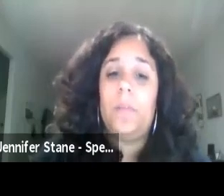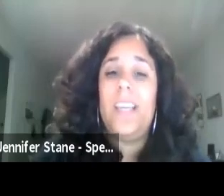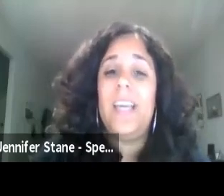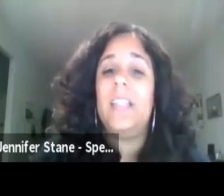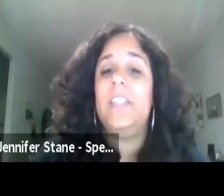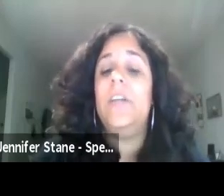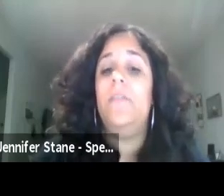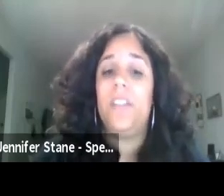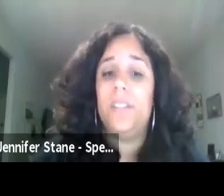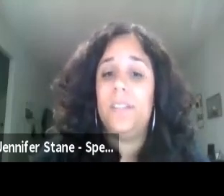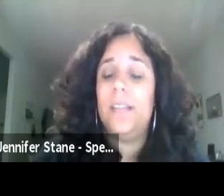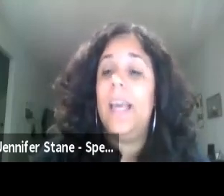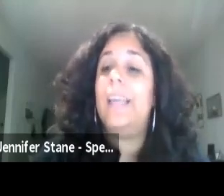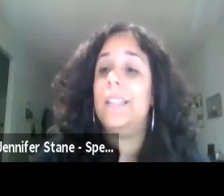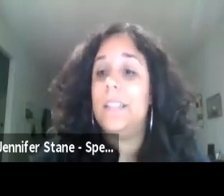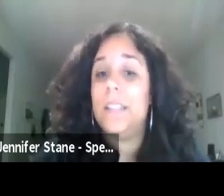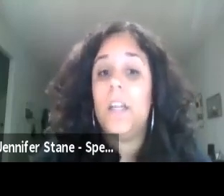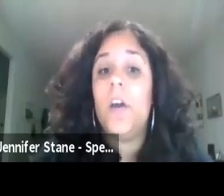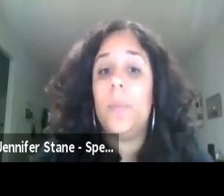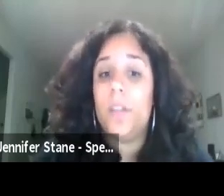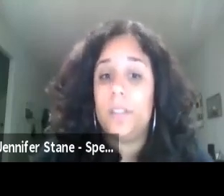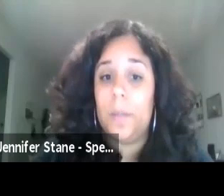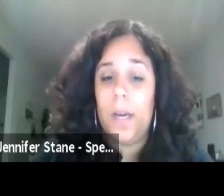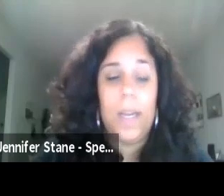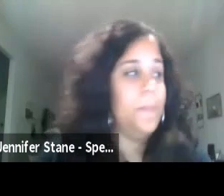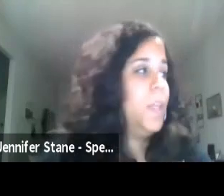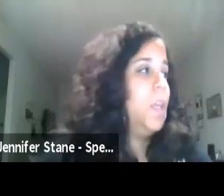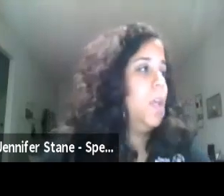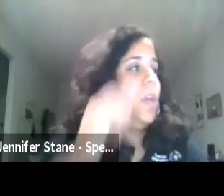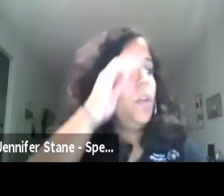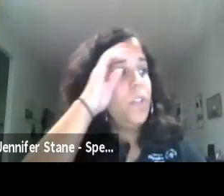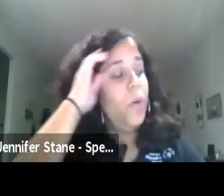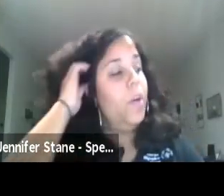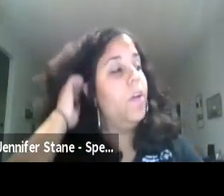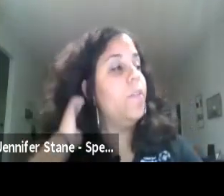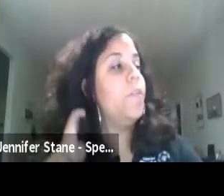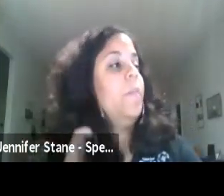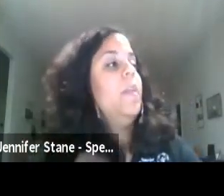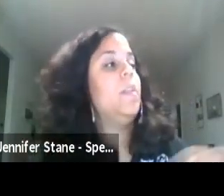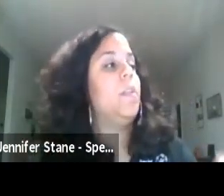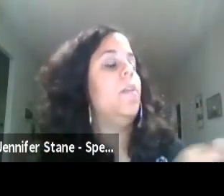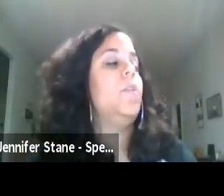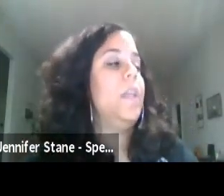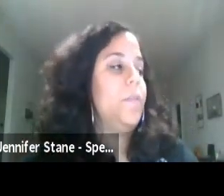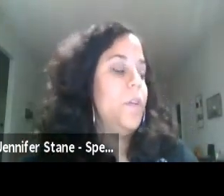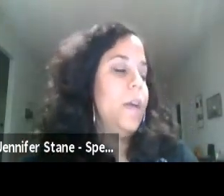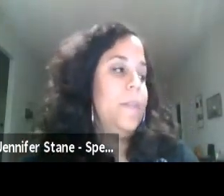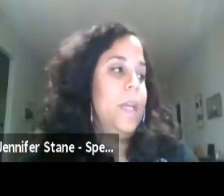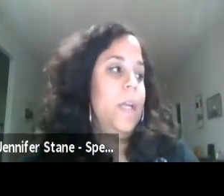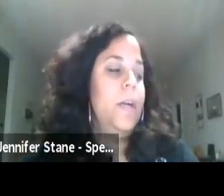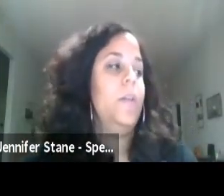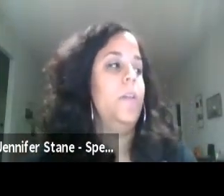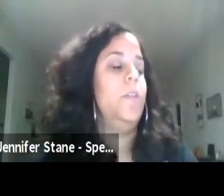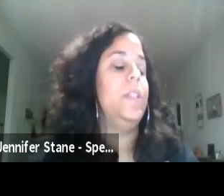mouths properly, it can lead to infections and diseases in other parts of our body. So from this little